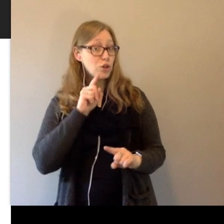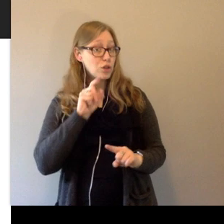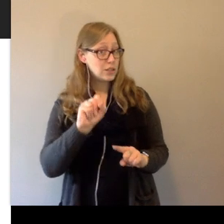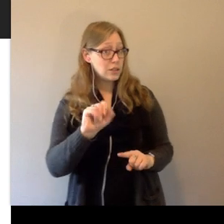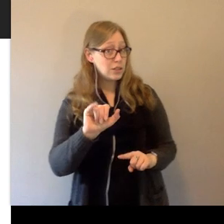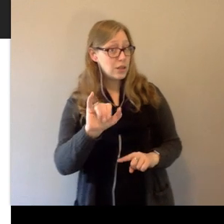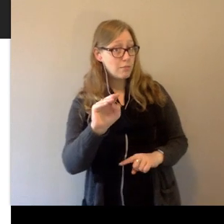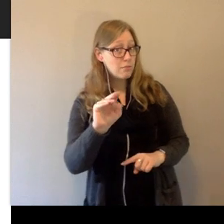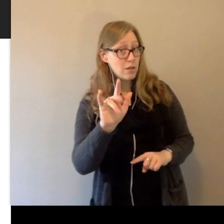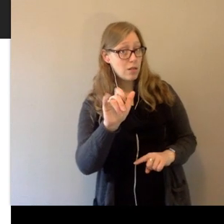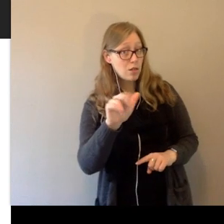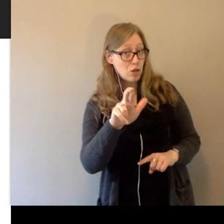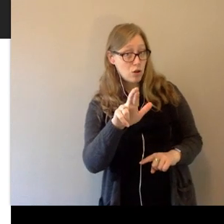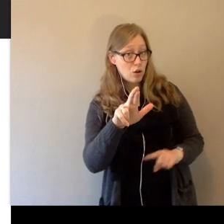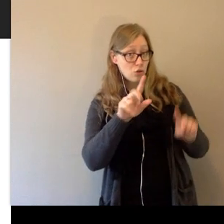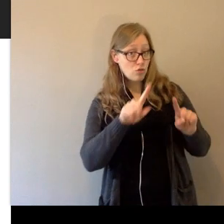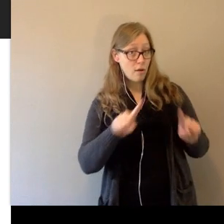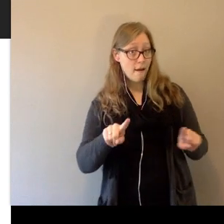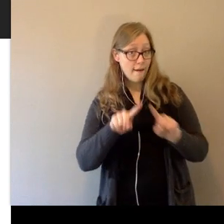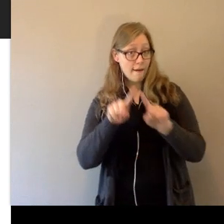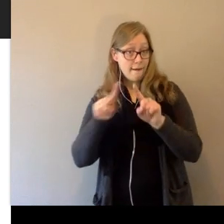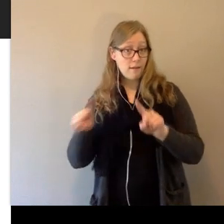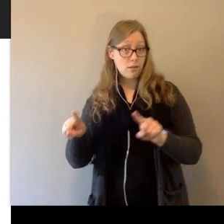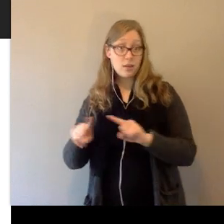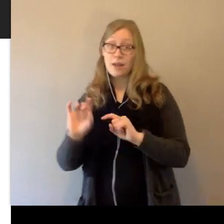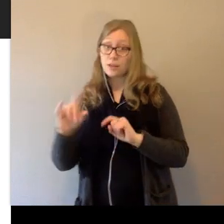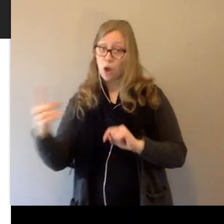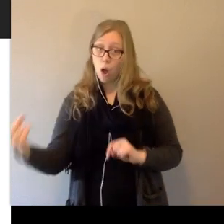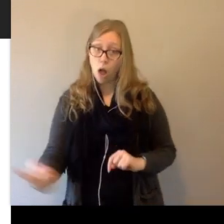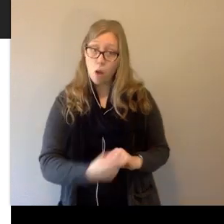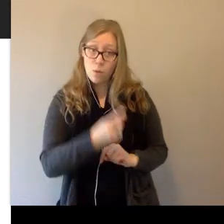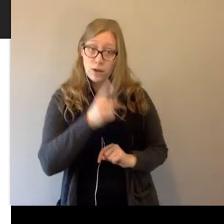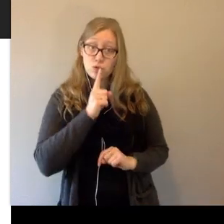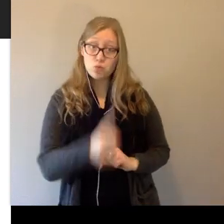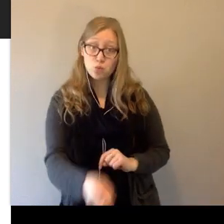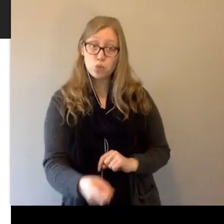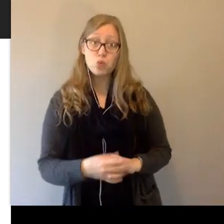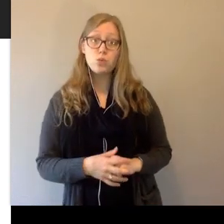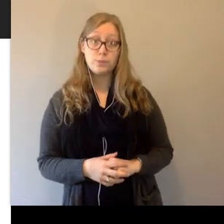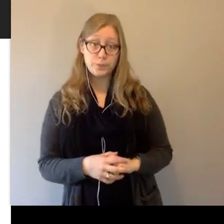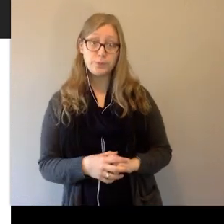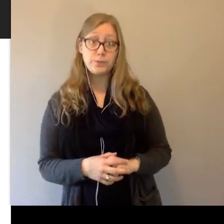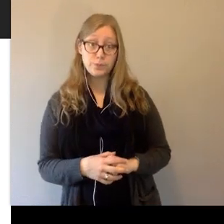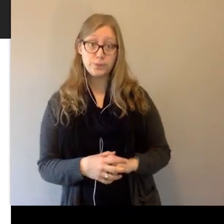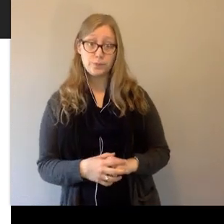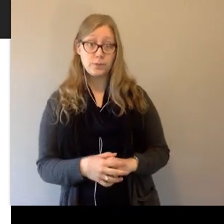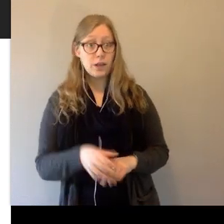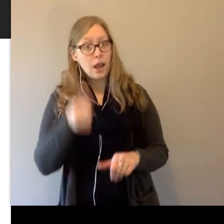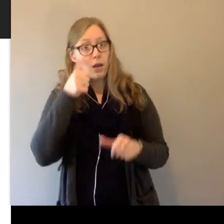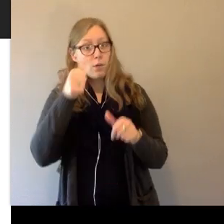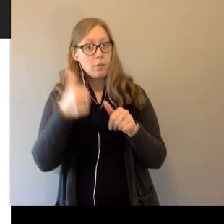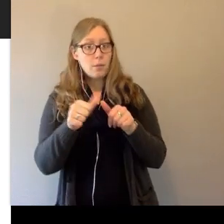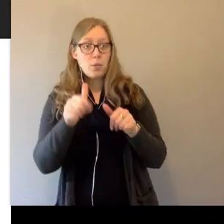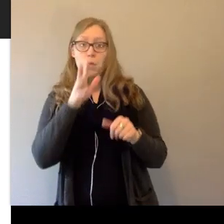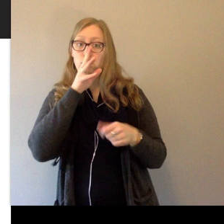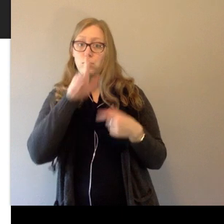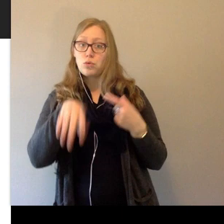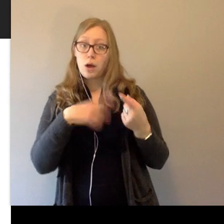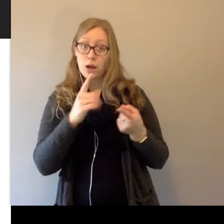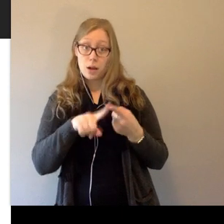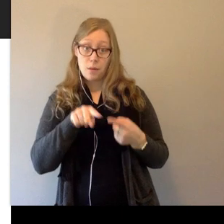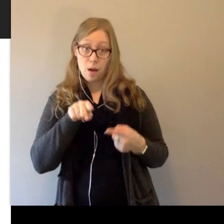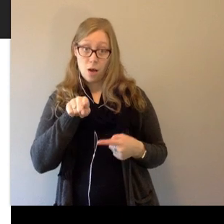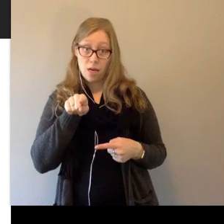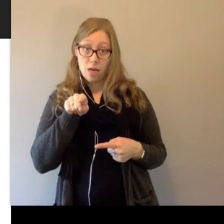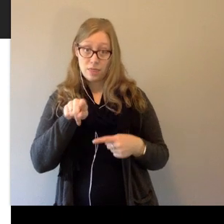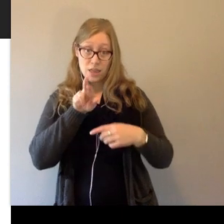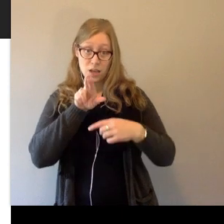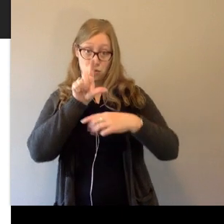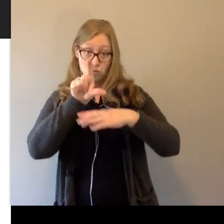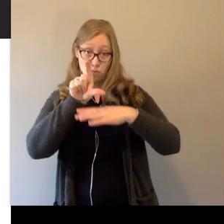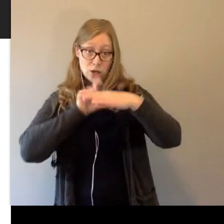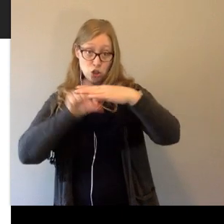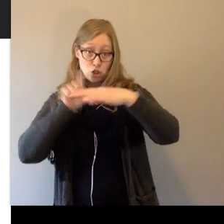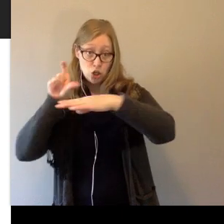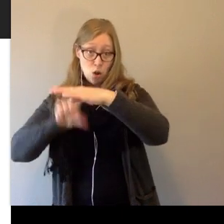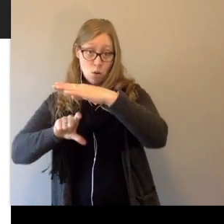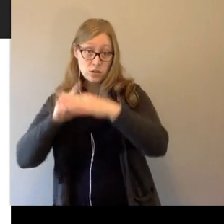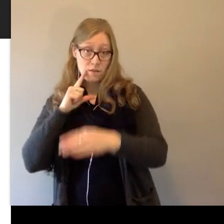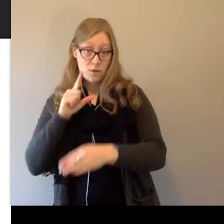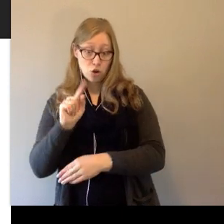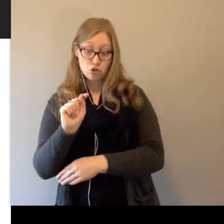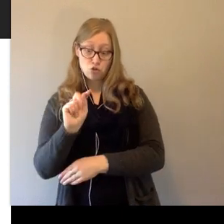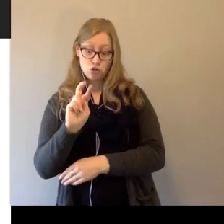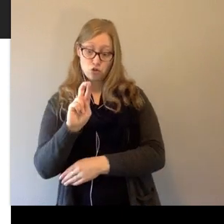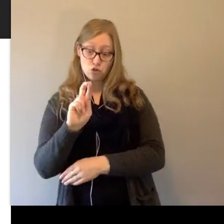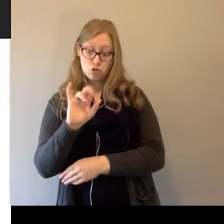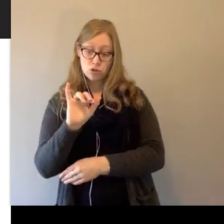true. And remember, when we are always talking about right triangles when we're talking about this trigonometry. We're studying